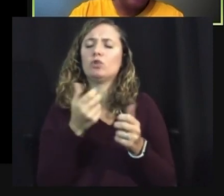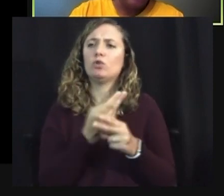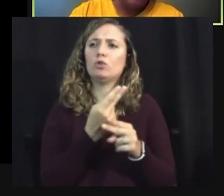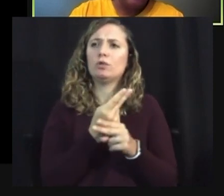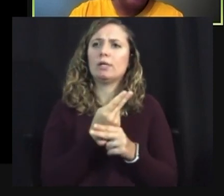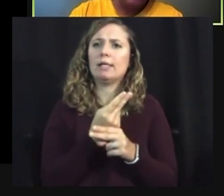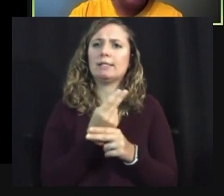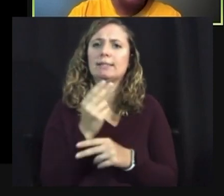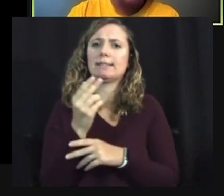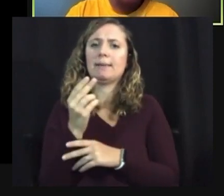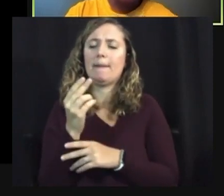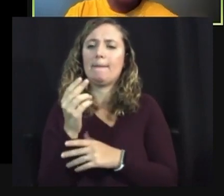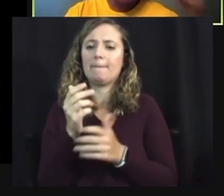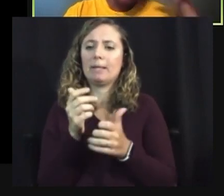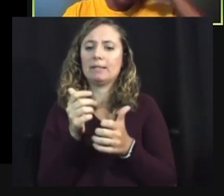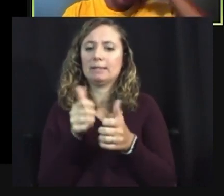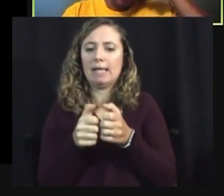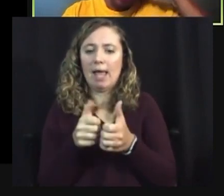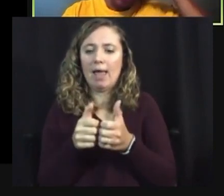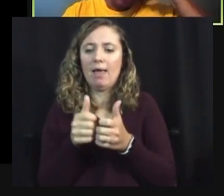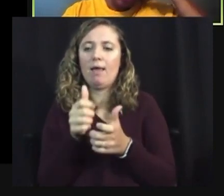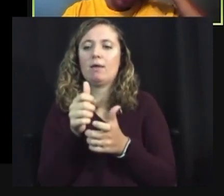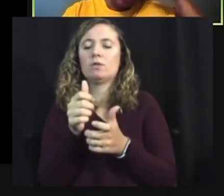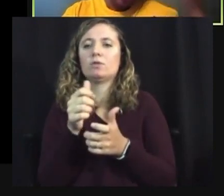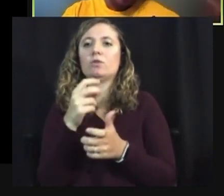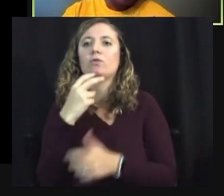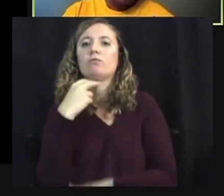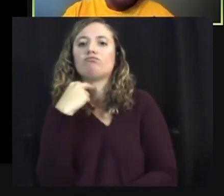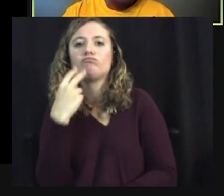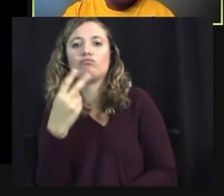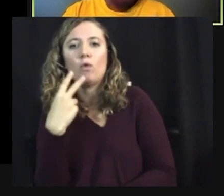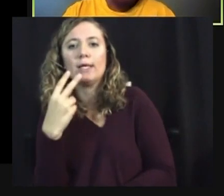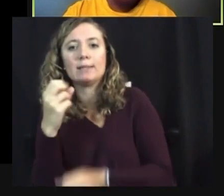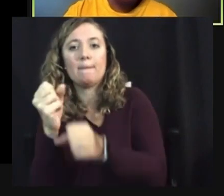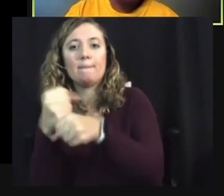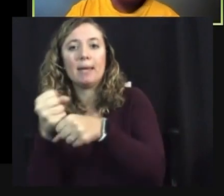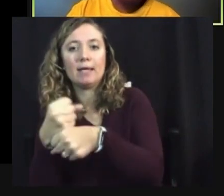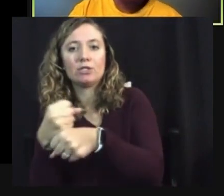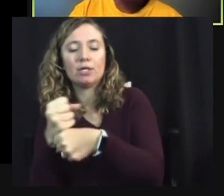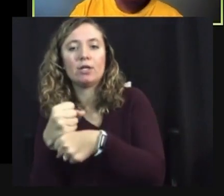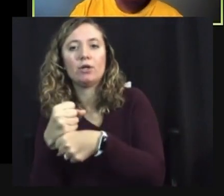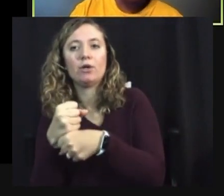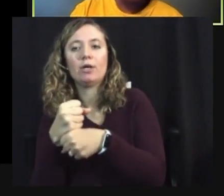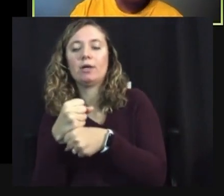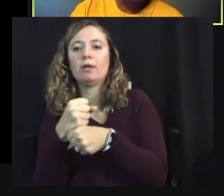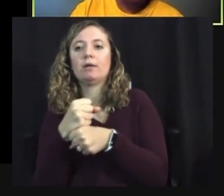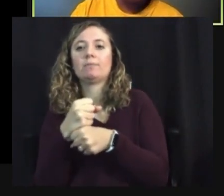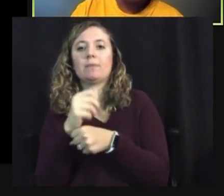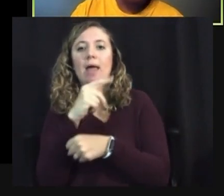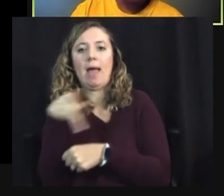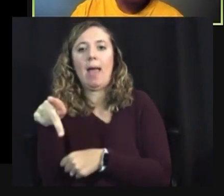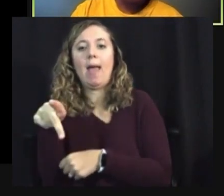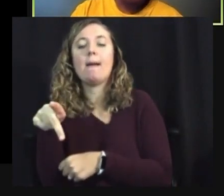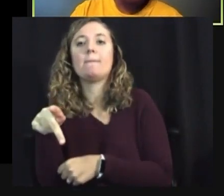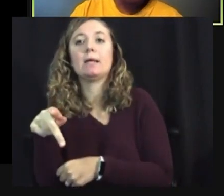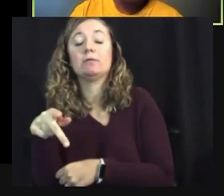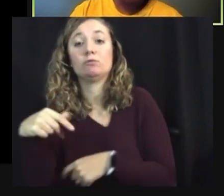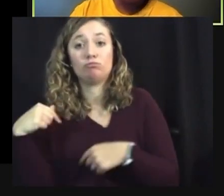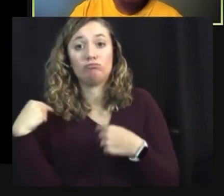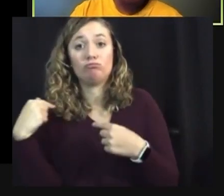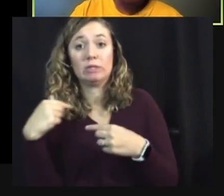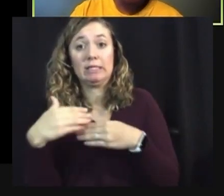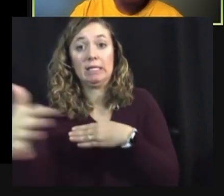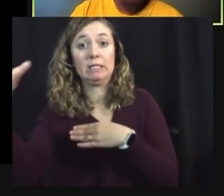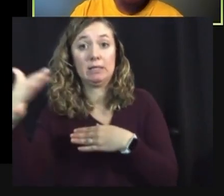ever since, I have been using speech generating AAC apps and devices. There is no